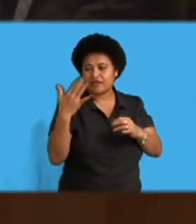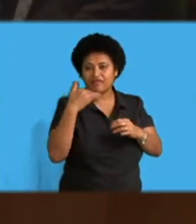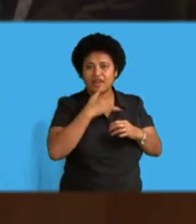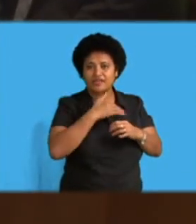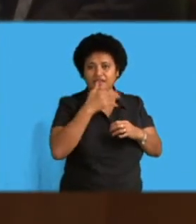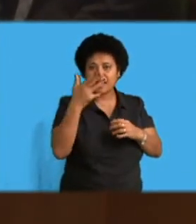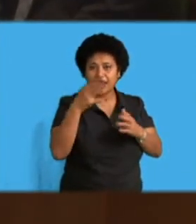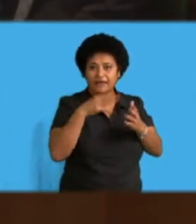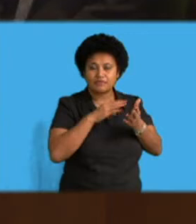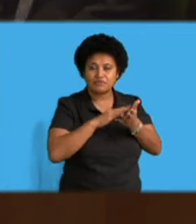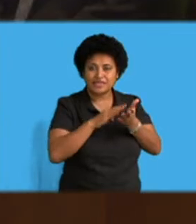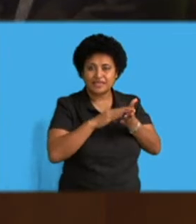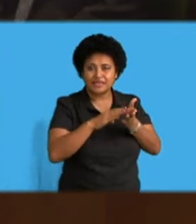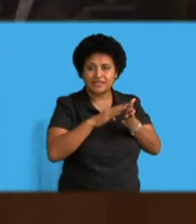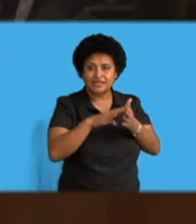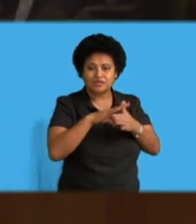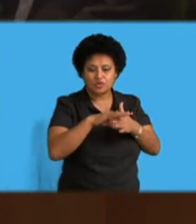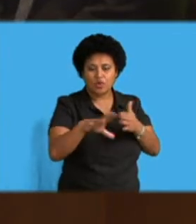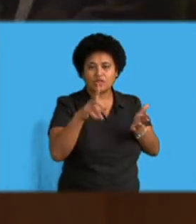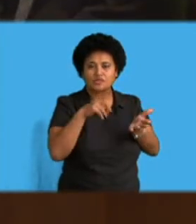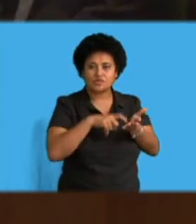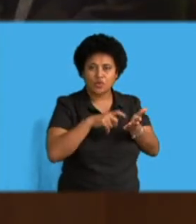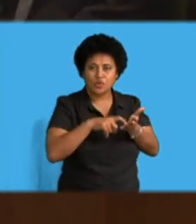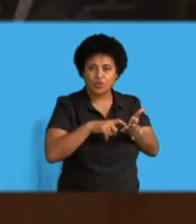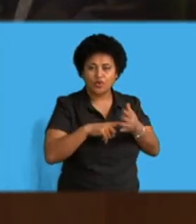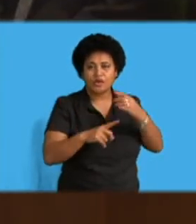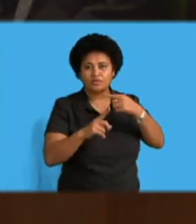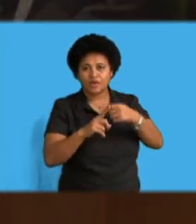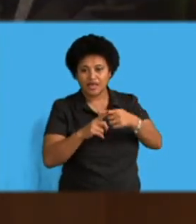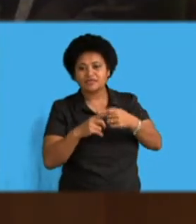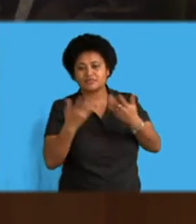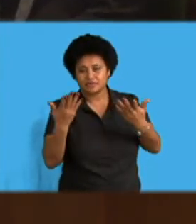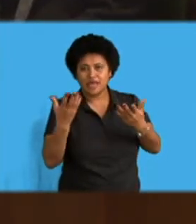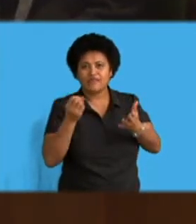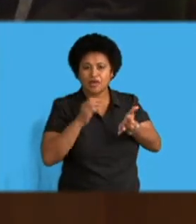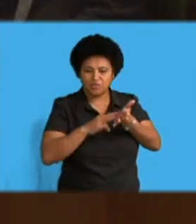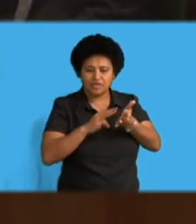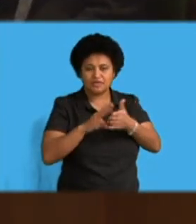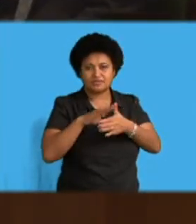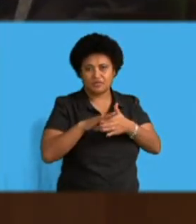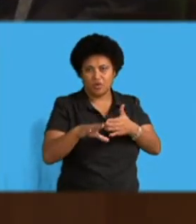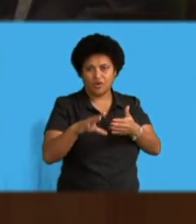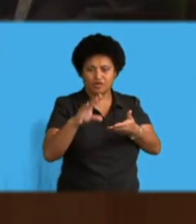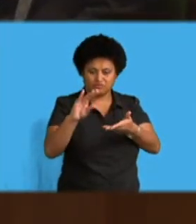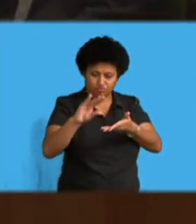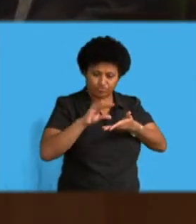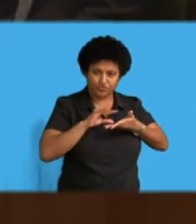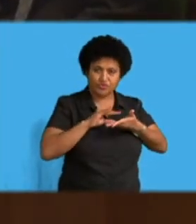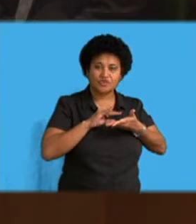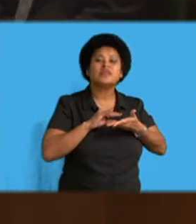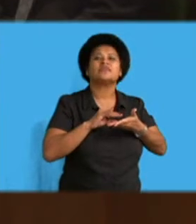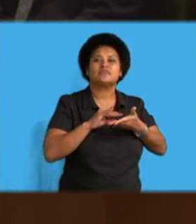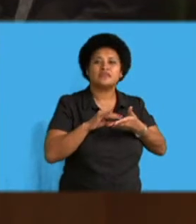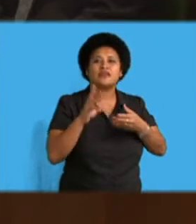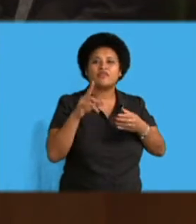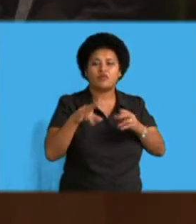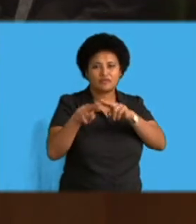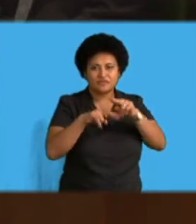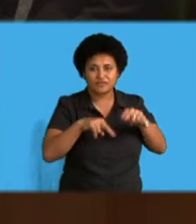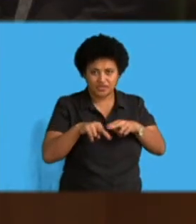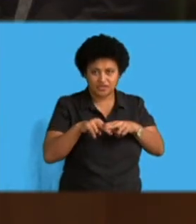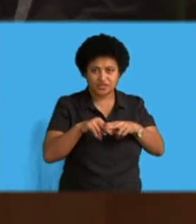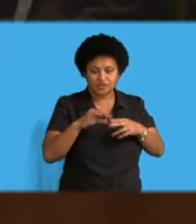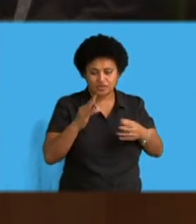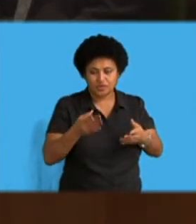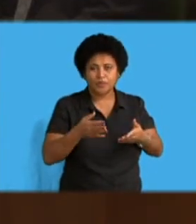and $32 million in technical assistance for the country. ADB supported Fiji's largely directed to improving its transport infrastructure and extending the